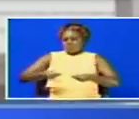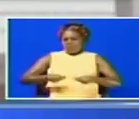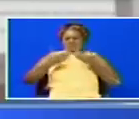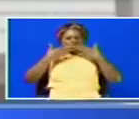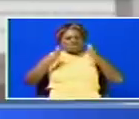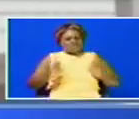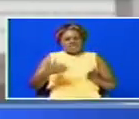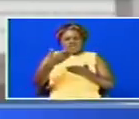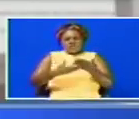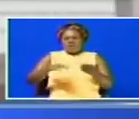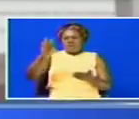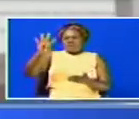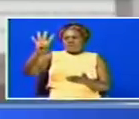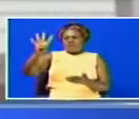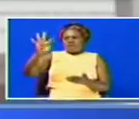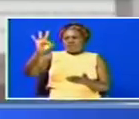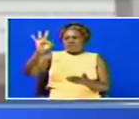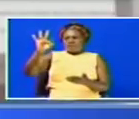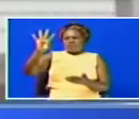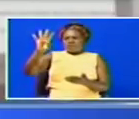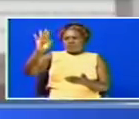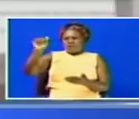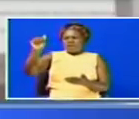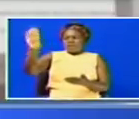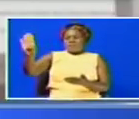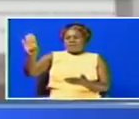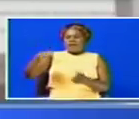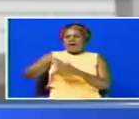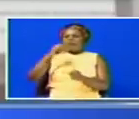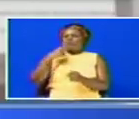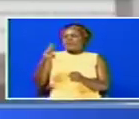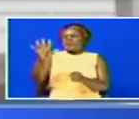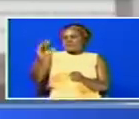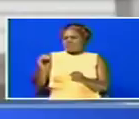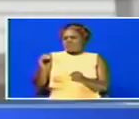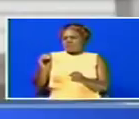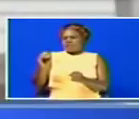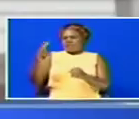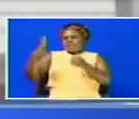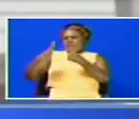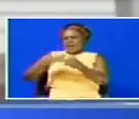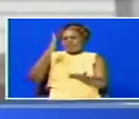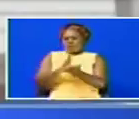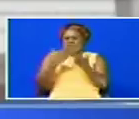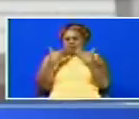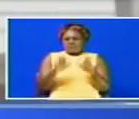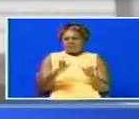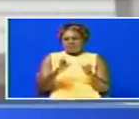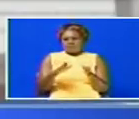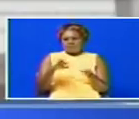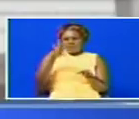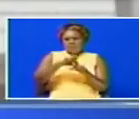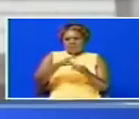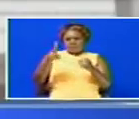Forms 34 and Form 34B here. Out of those, 259 have been verified. The turnout, valid votes,